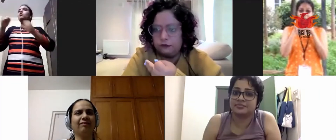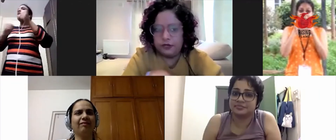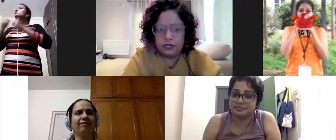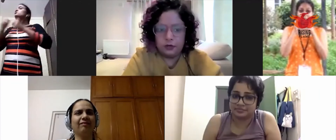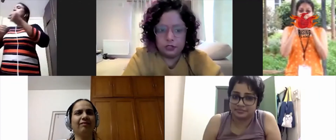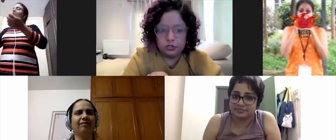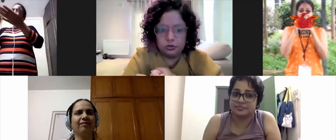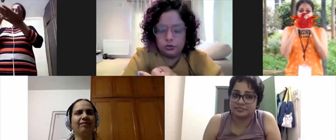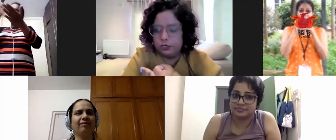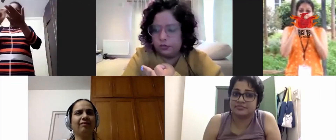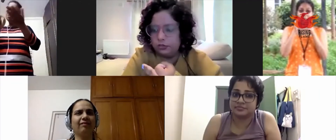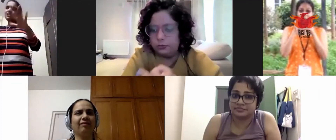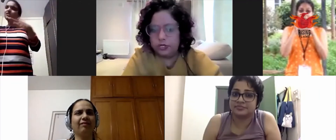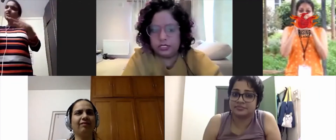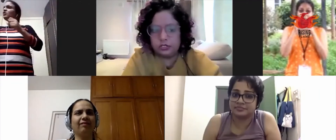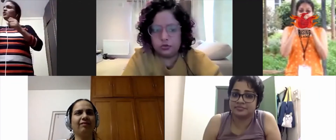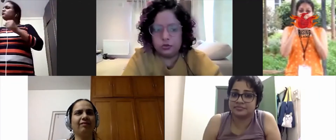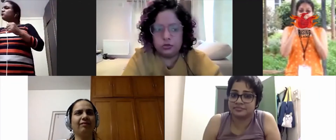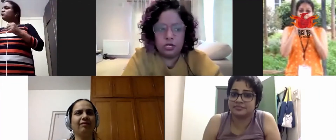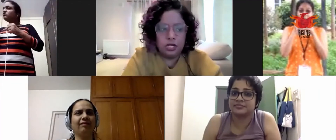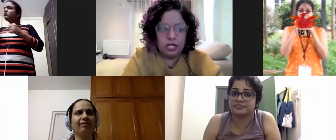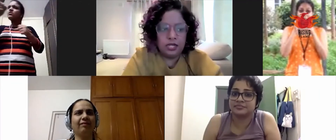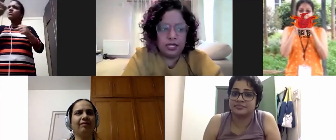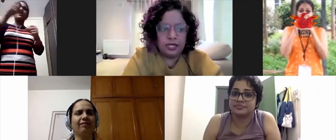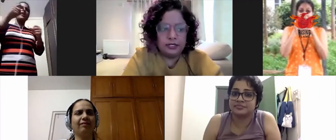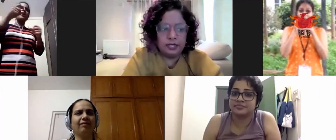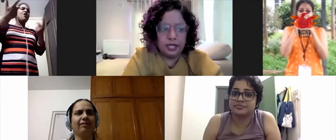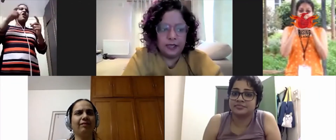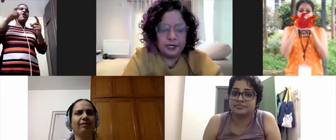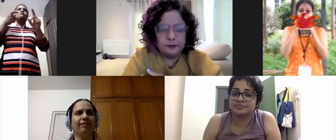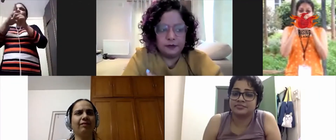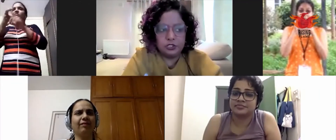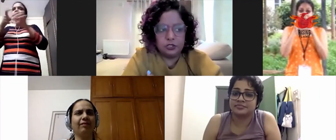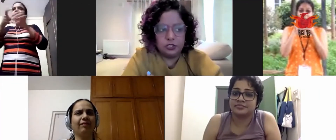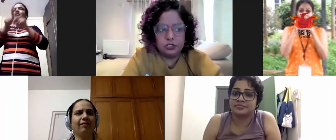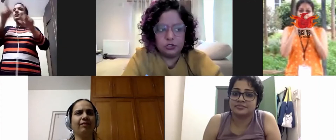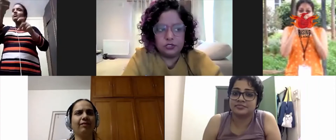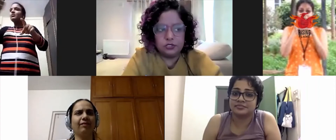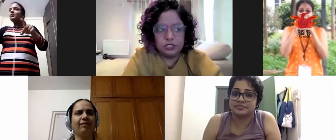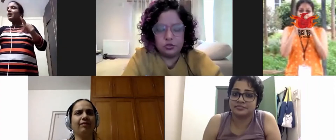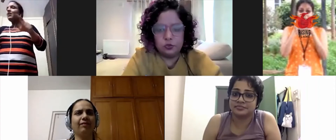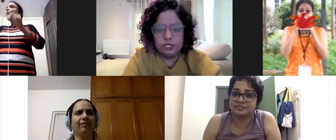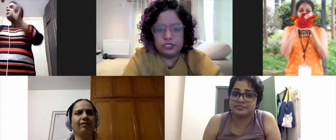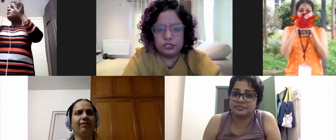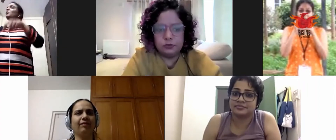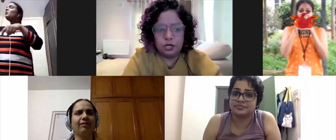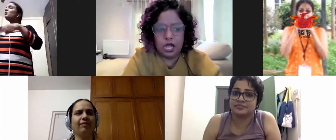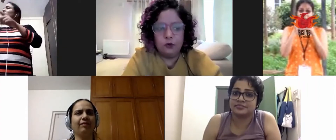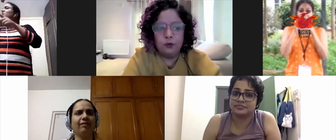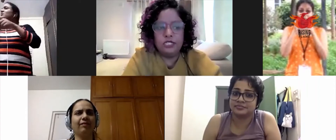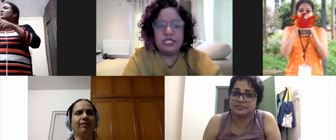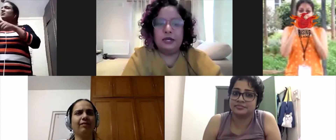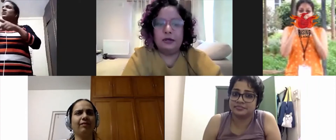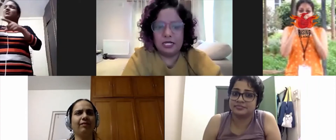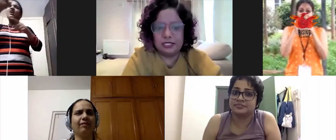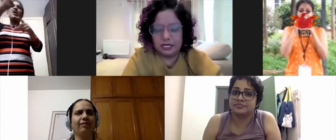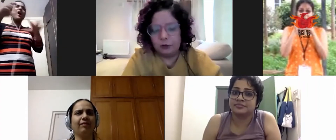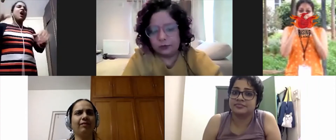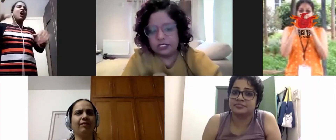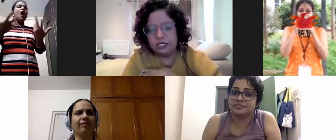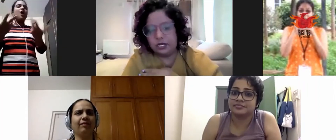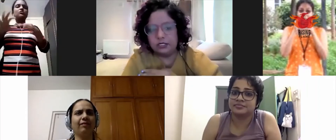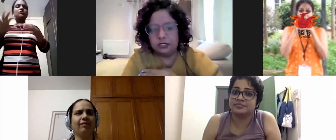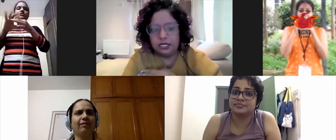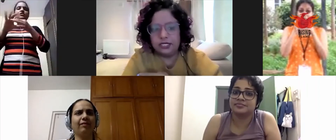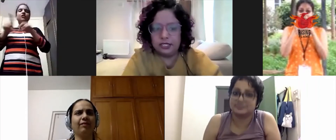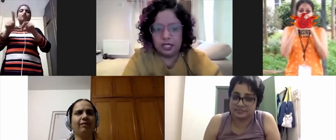do the funny ones do? What do the bullies do? And I made meticulous notes as to how much I can mask and how